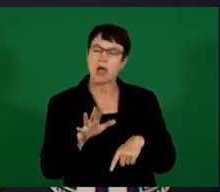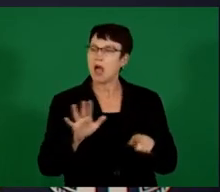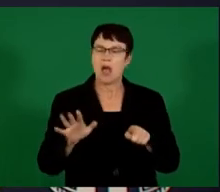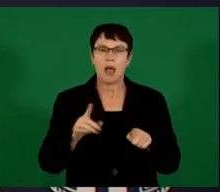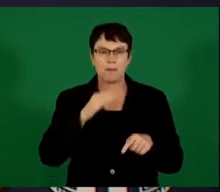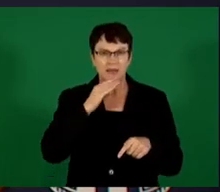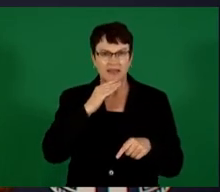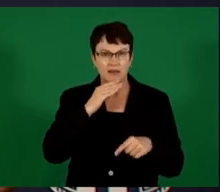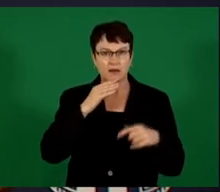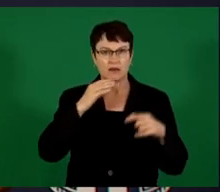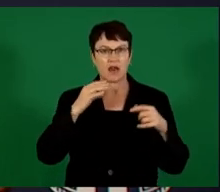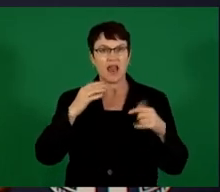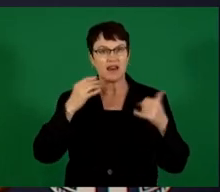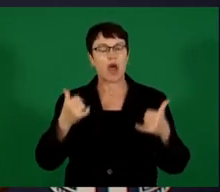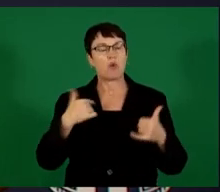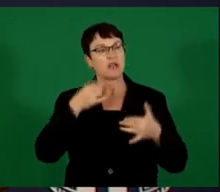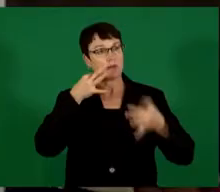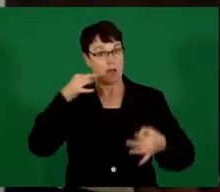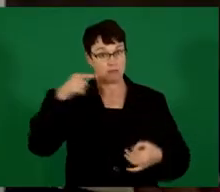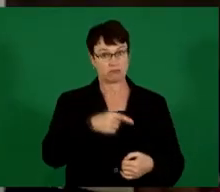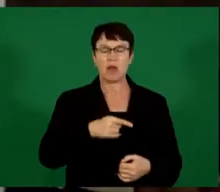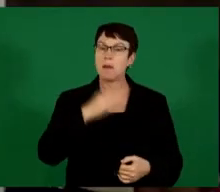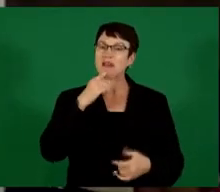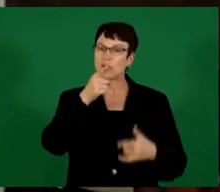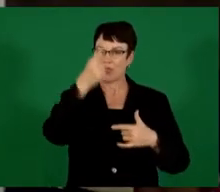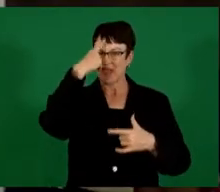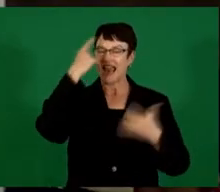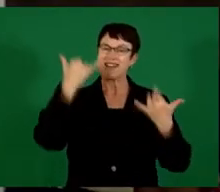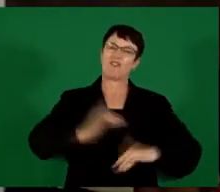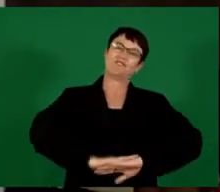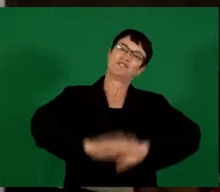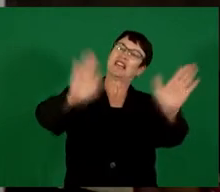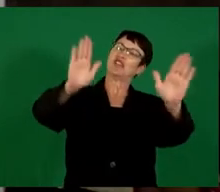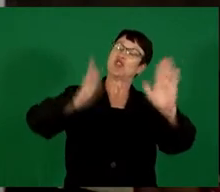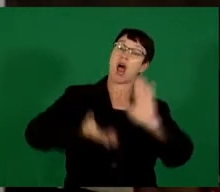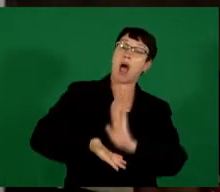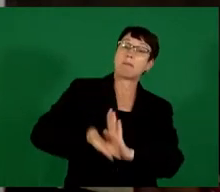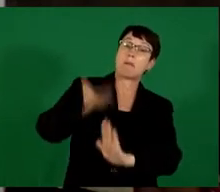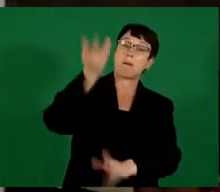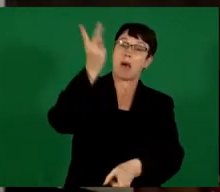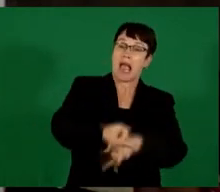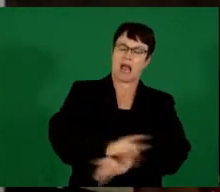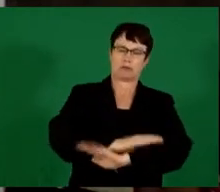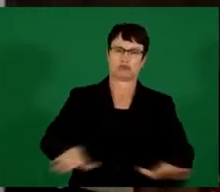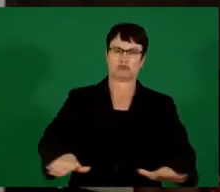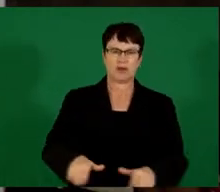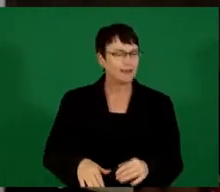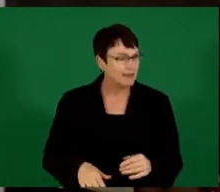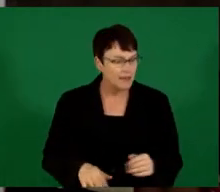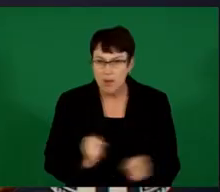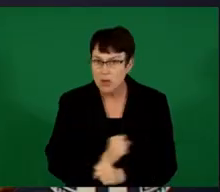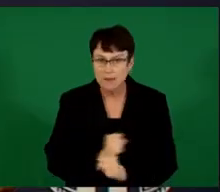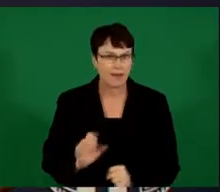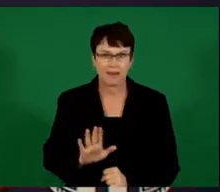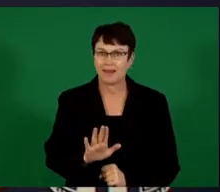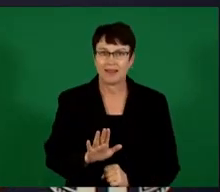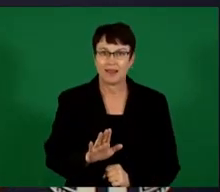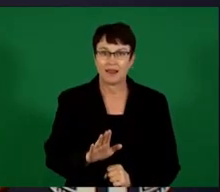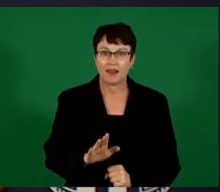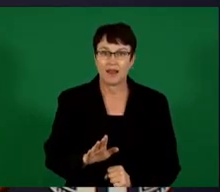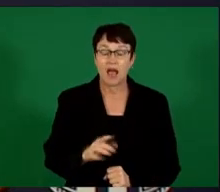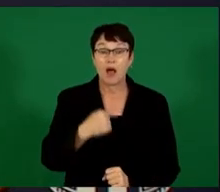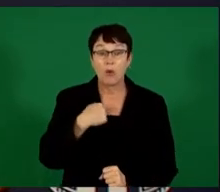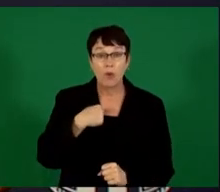end of the hiking cycle? Well, the point here is that, once again, we are not targeting the interest